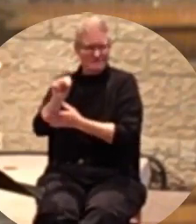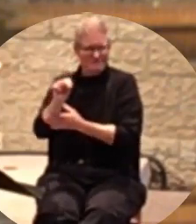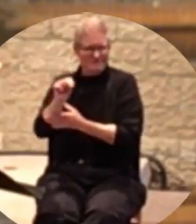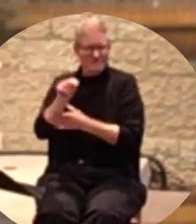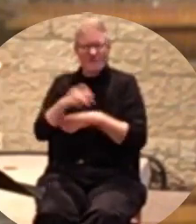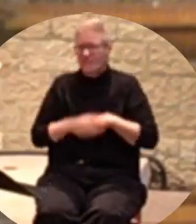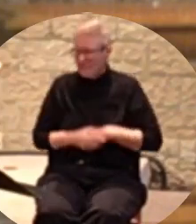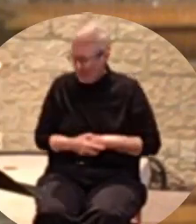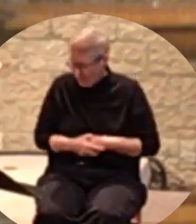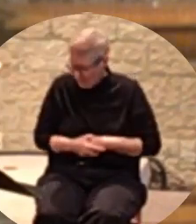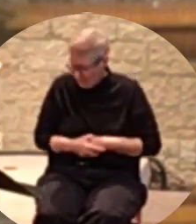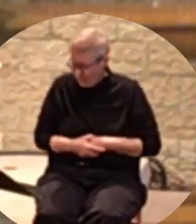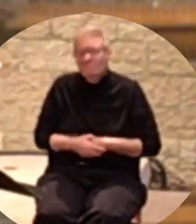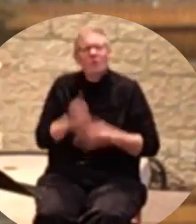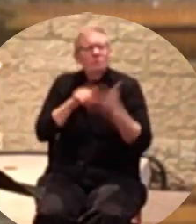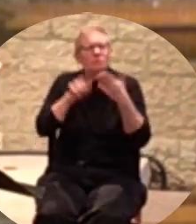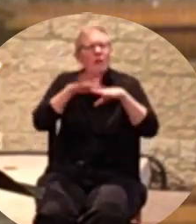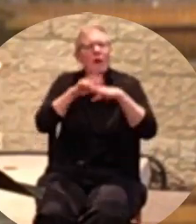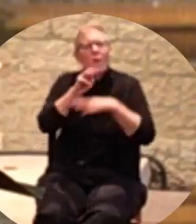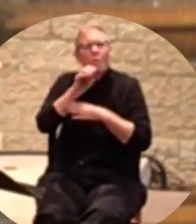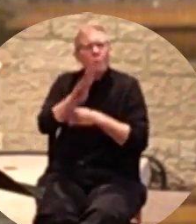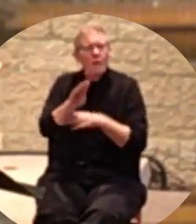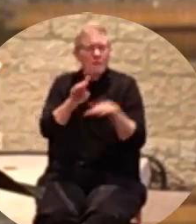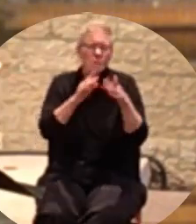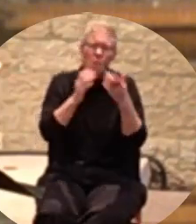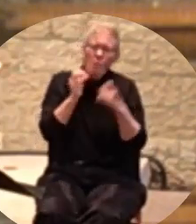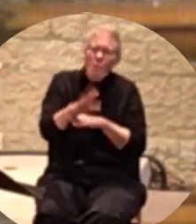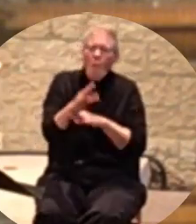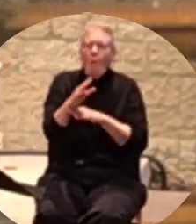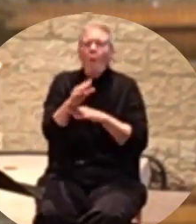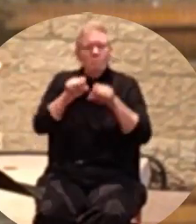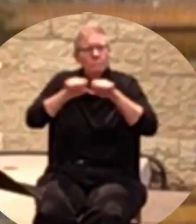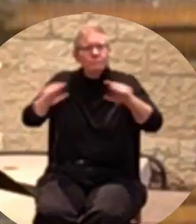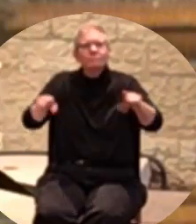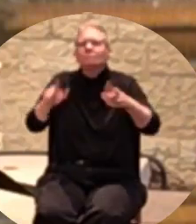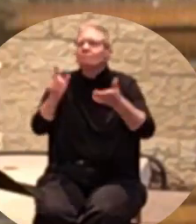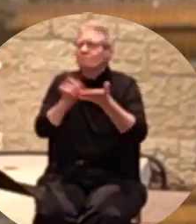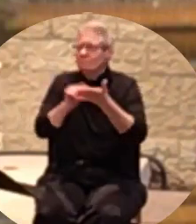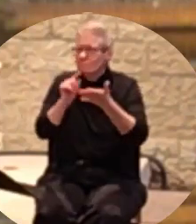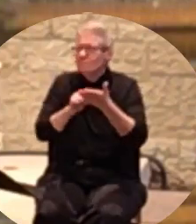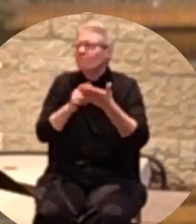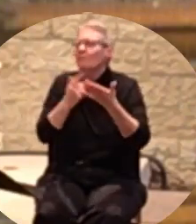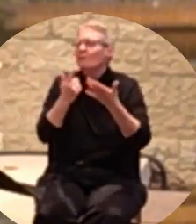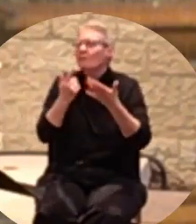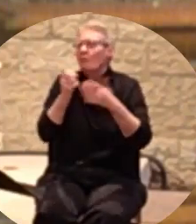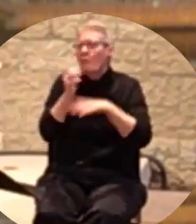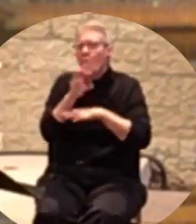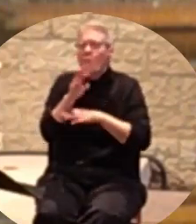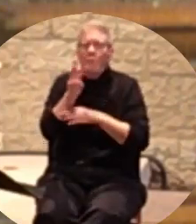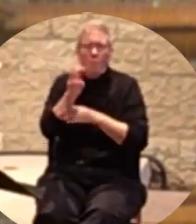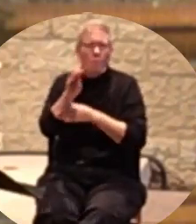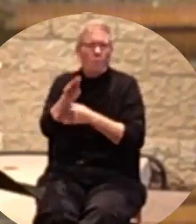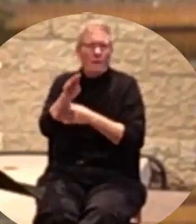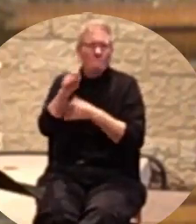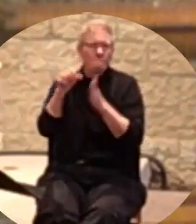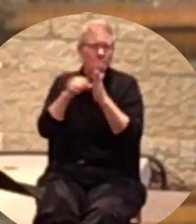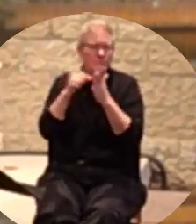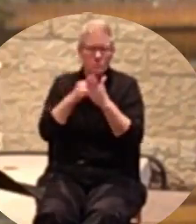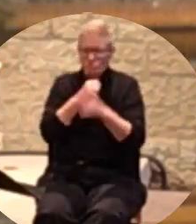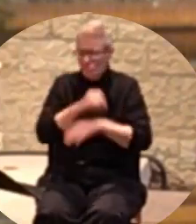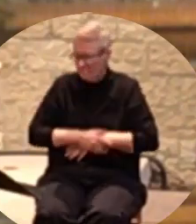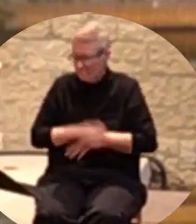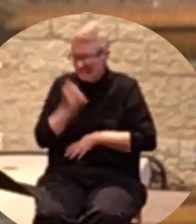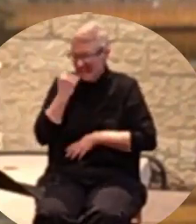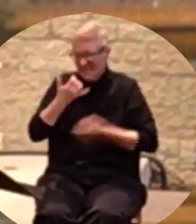Peak of the Week newsletter, and our Facebook page. And if you still have questions, contact the church through email